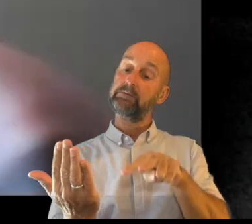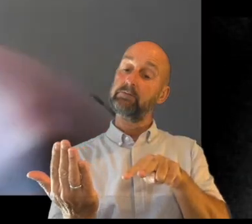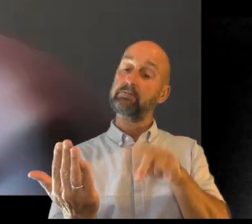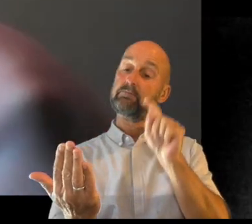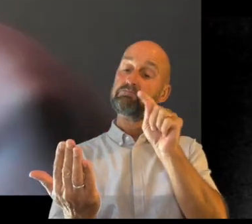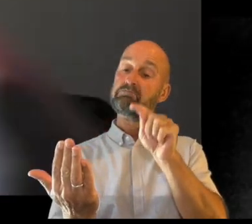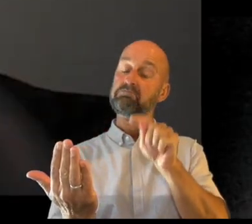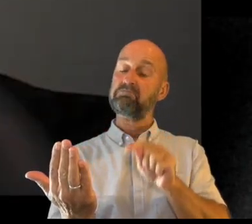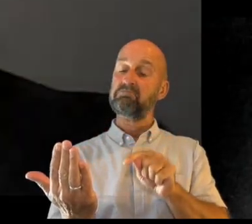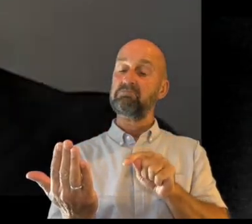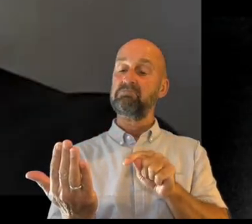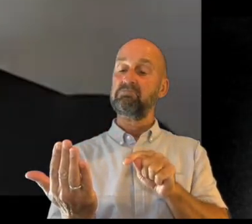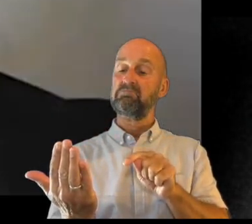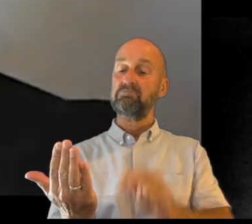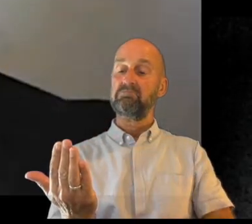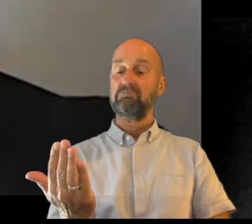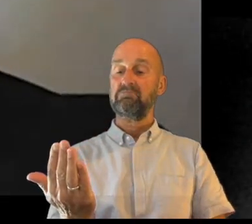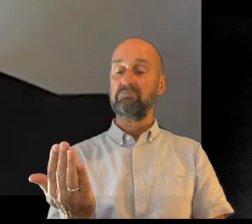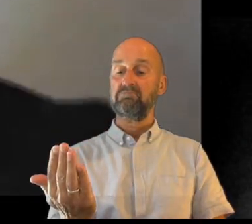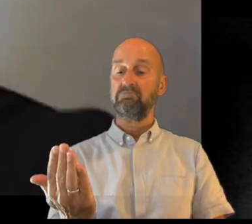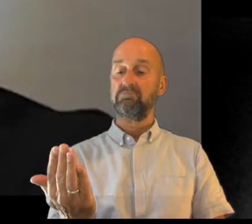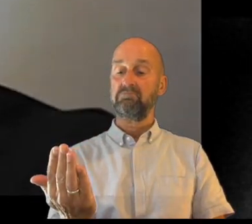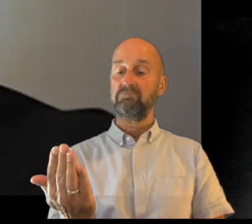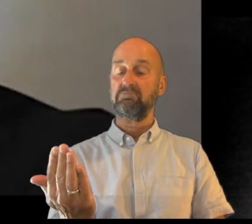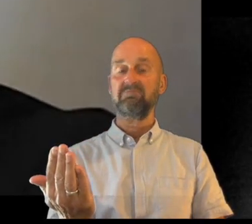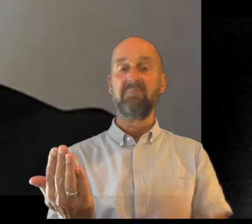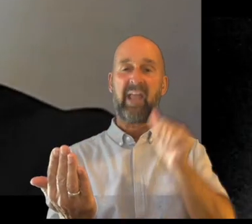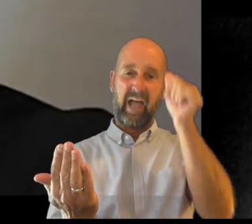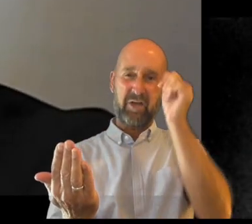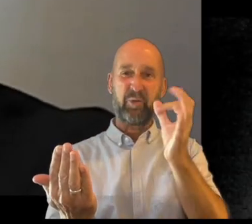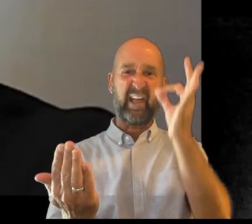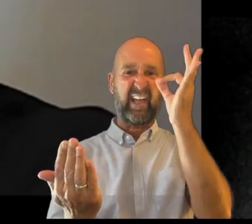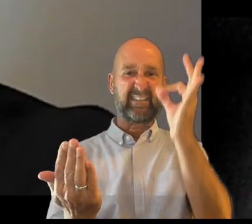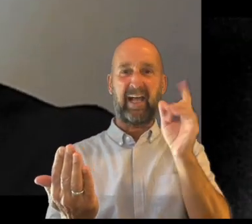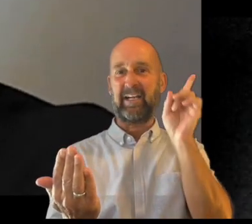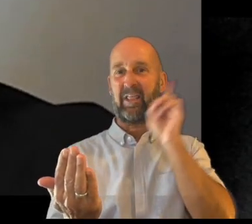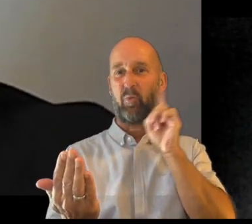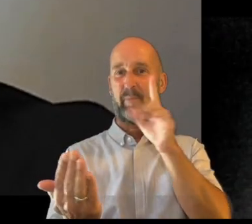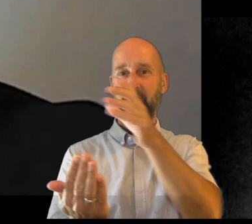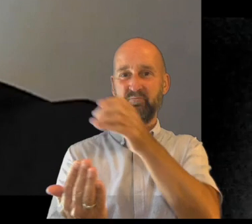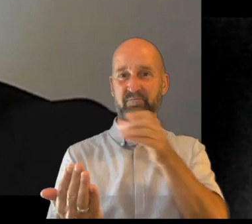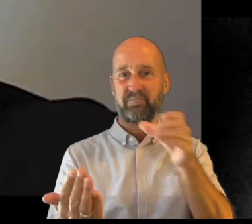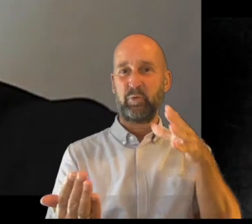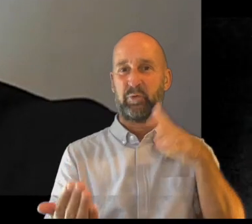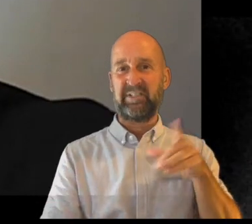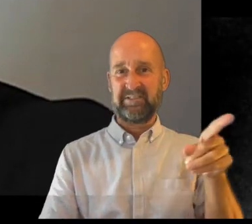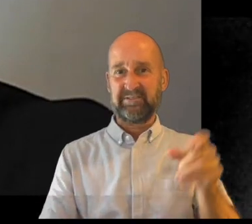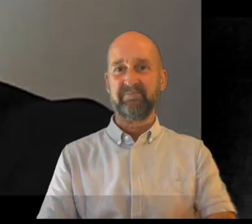I know exactly the kind of woman you need.